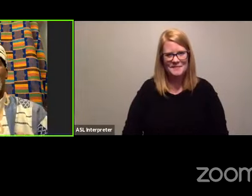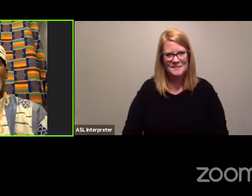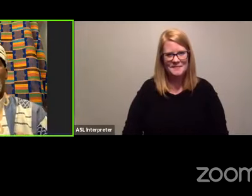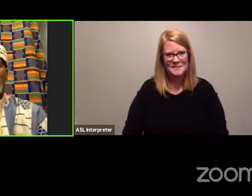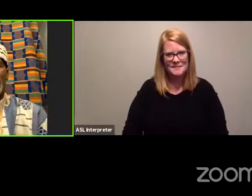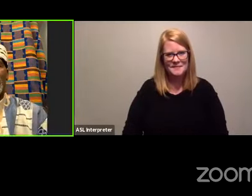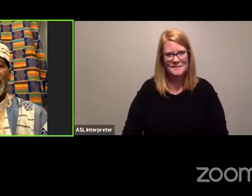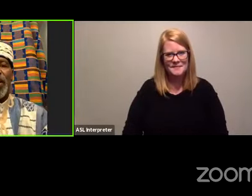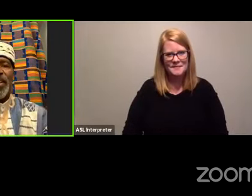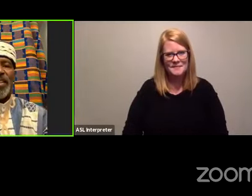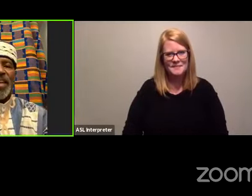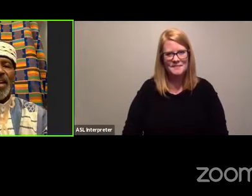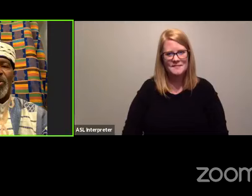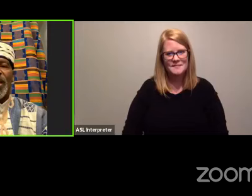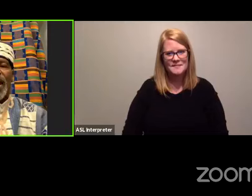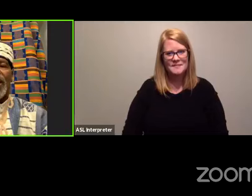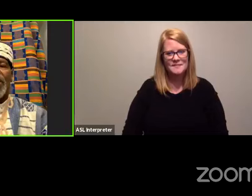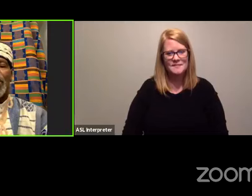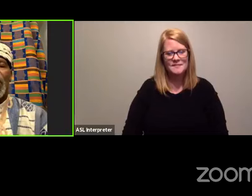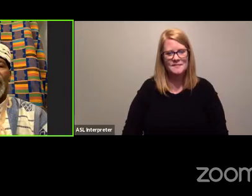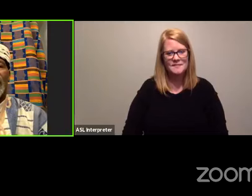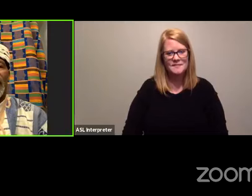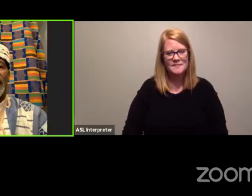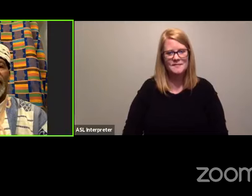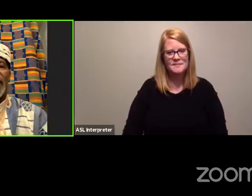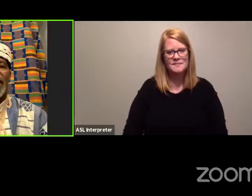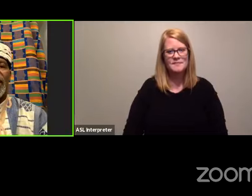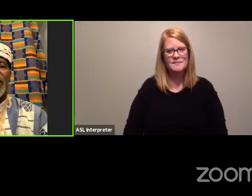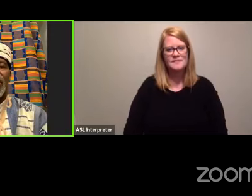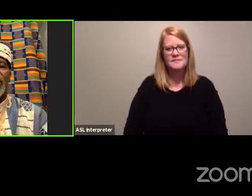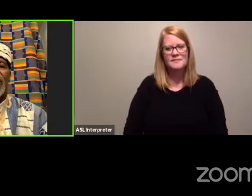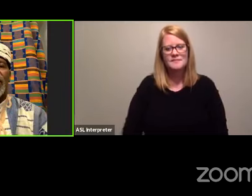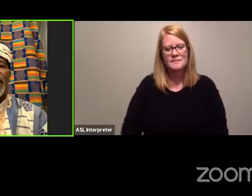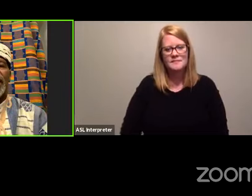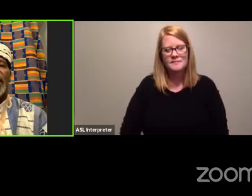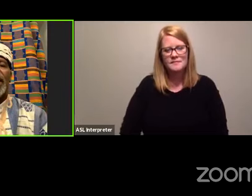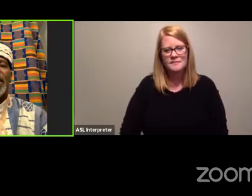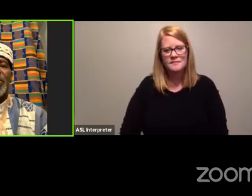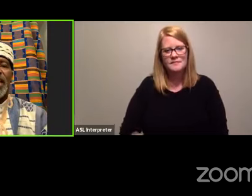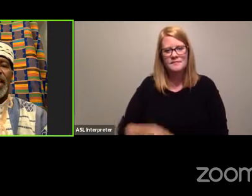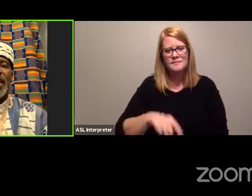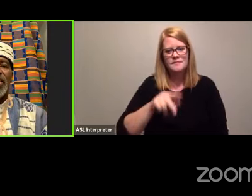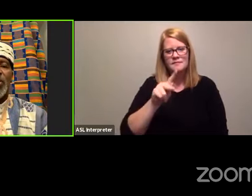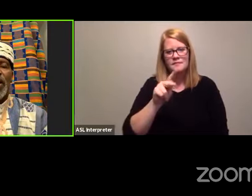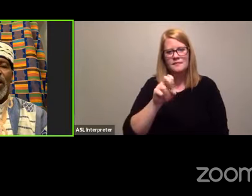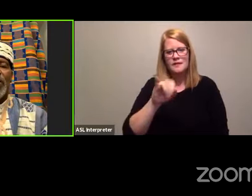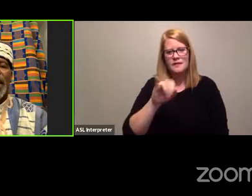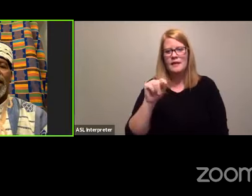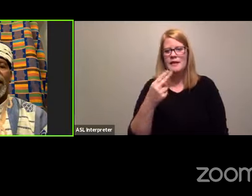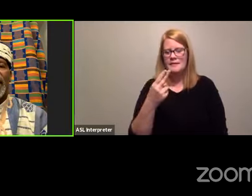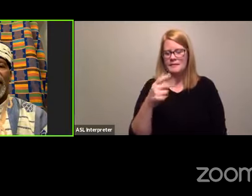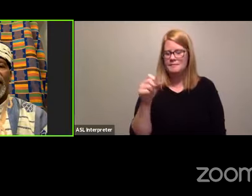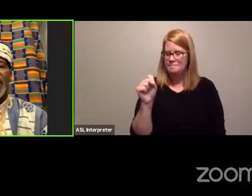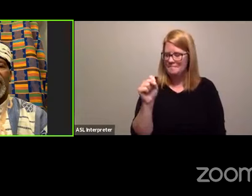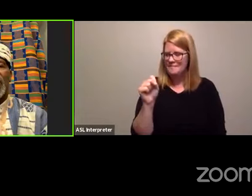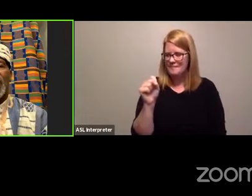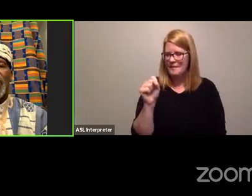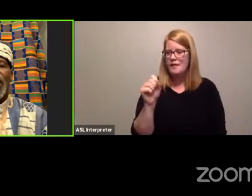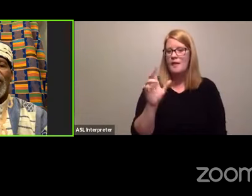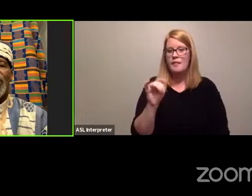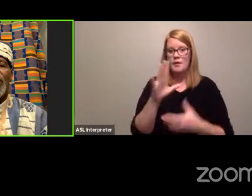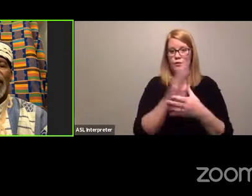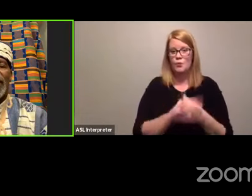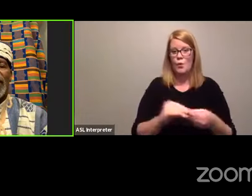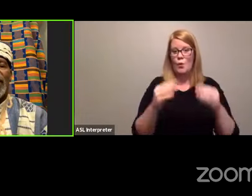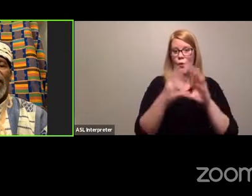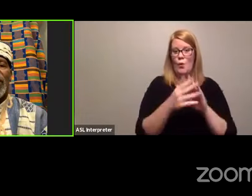It is always important that we have a moral at the end of the story, because we always say,